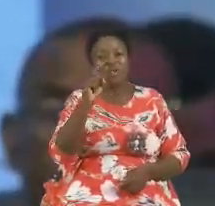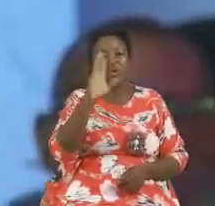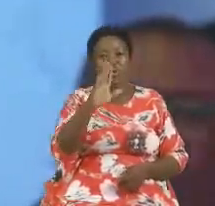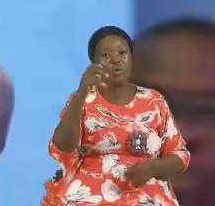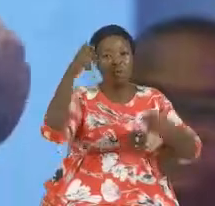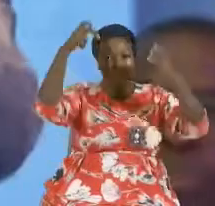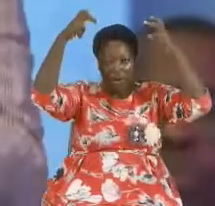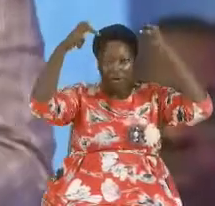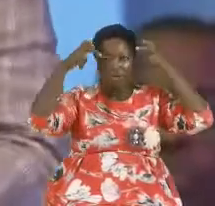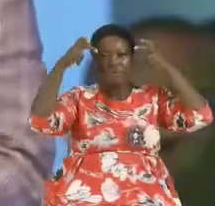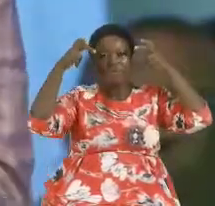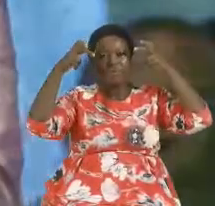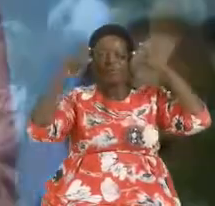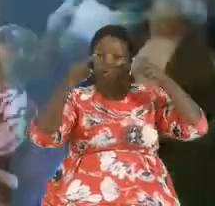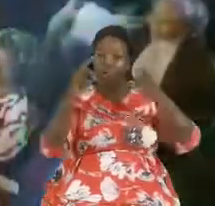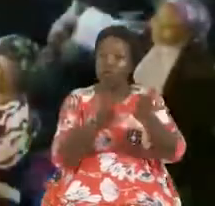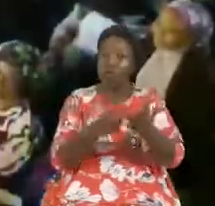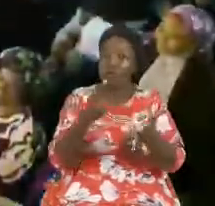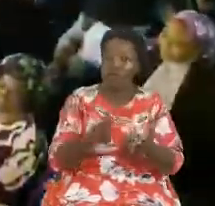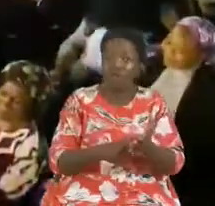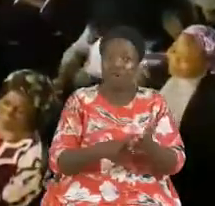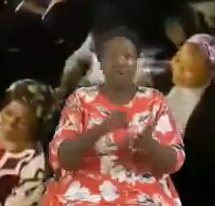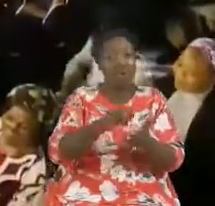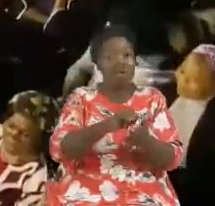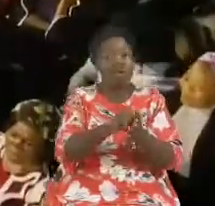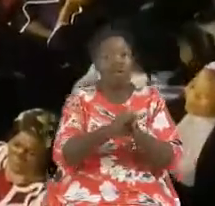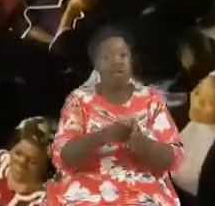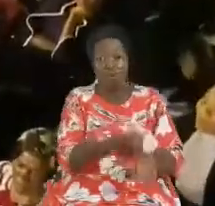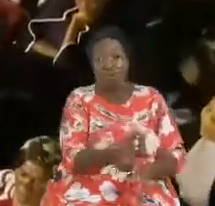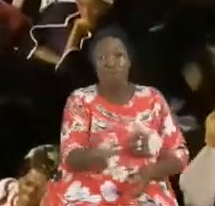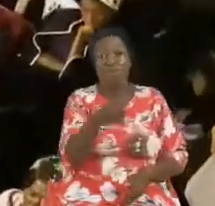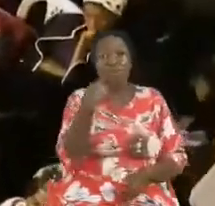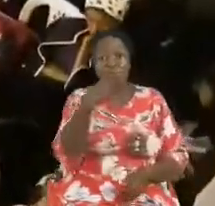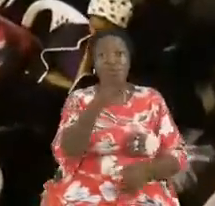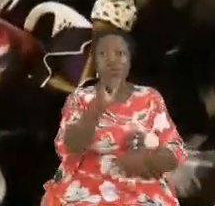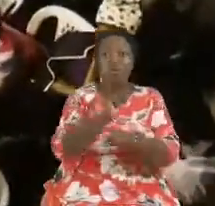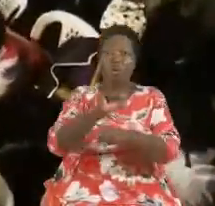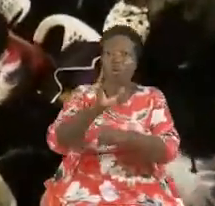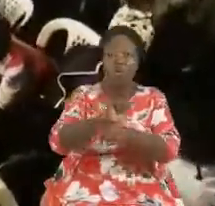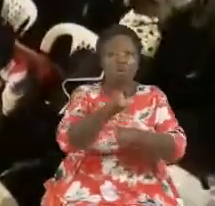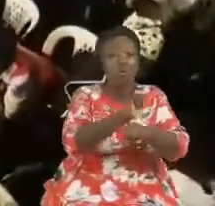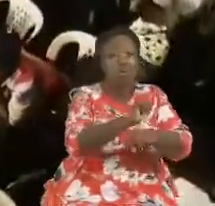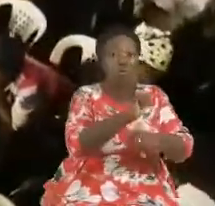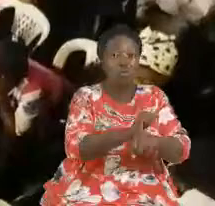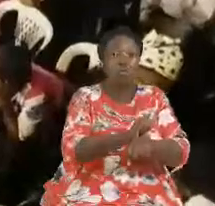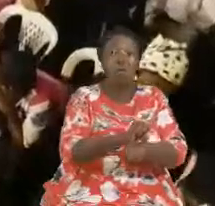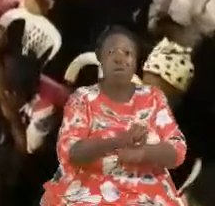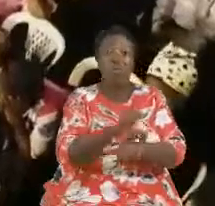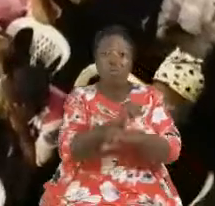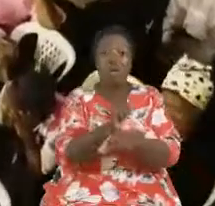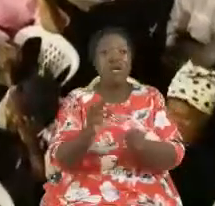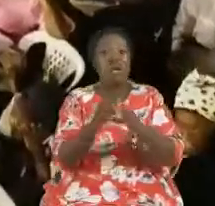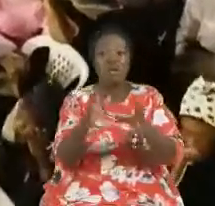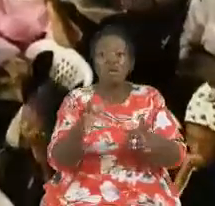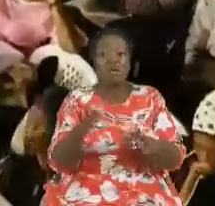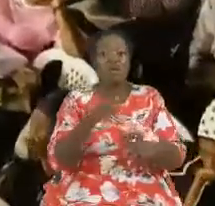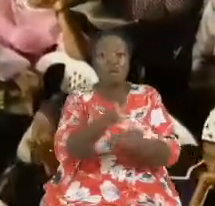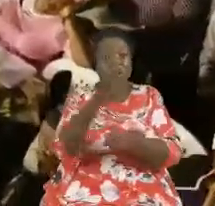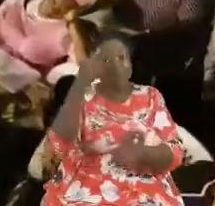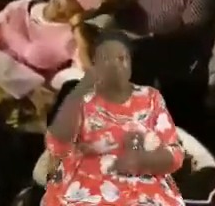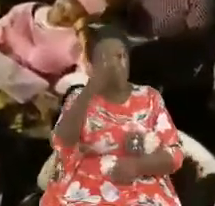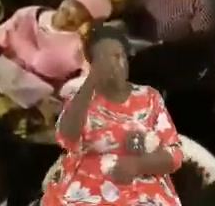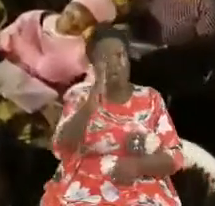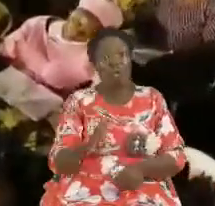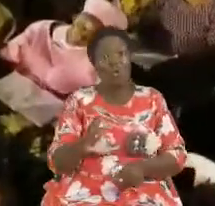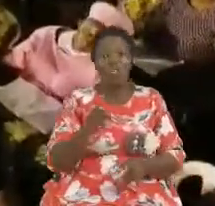there, you will not miss your crown. Yeah. You know, sometimes those who walk and walk a lot, they are working